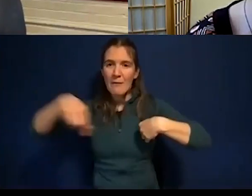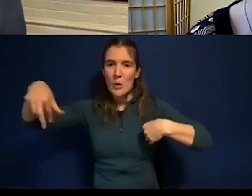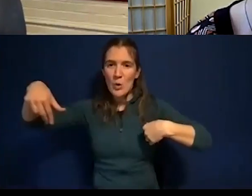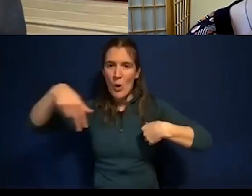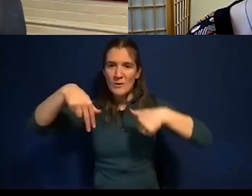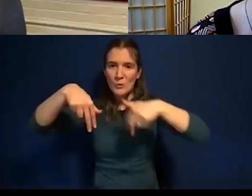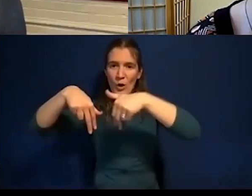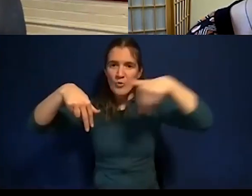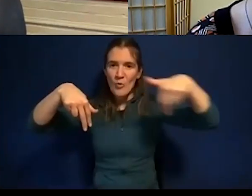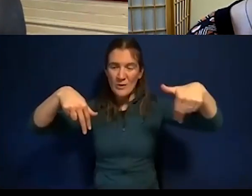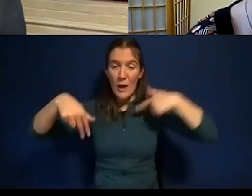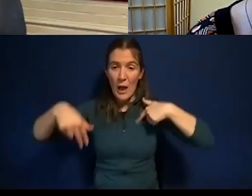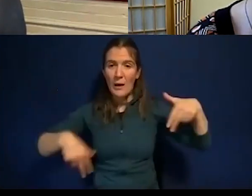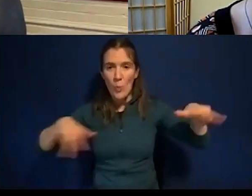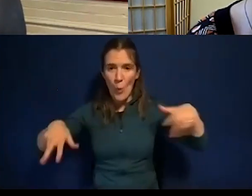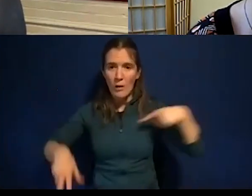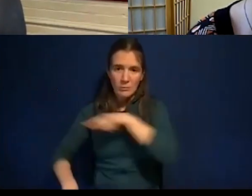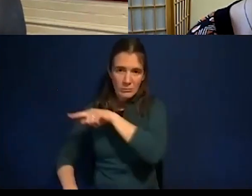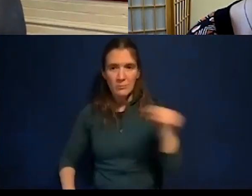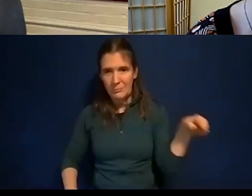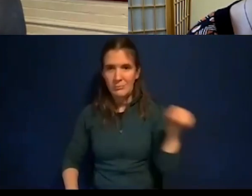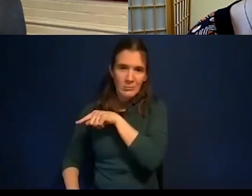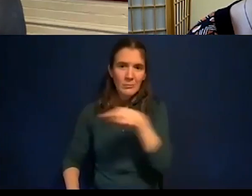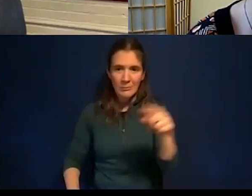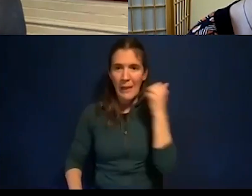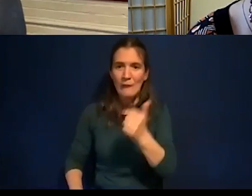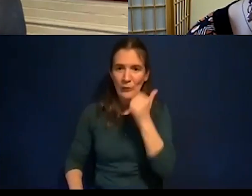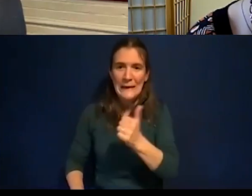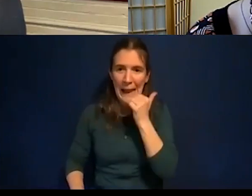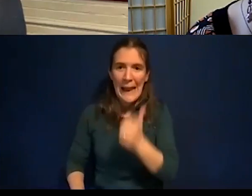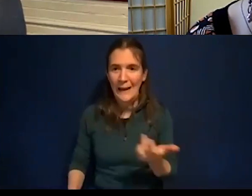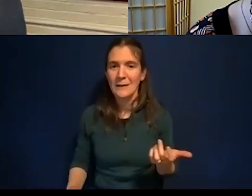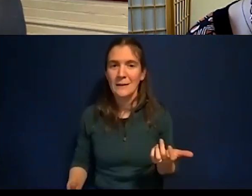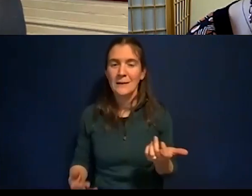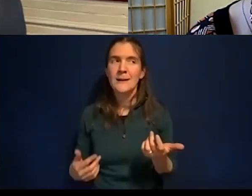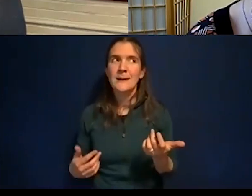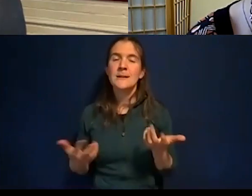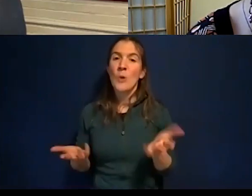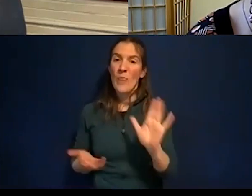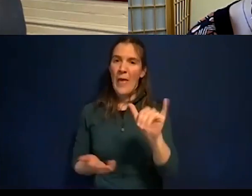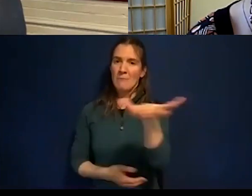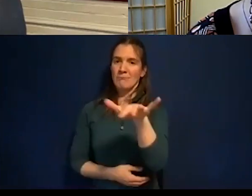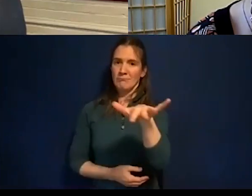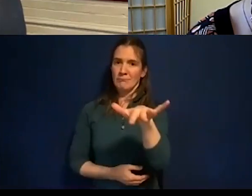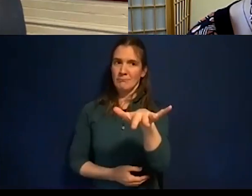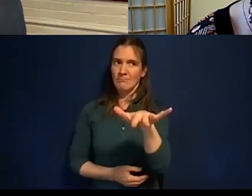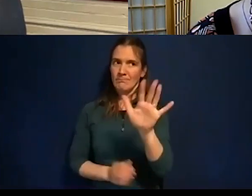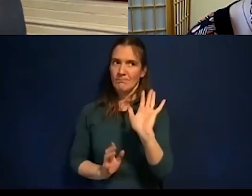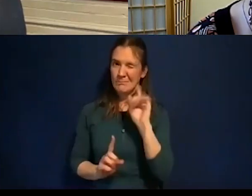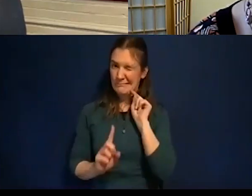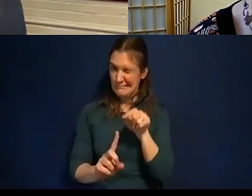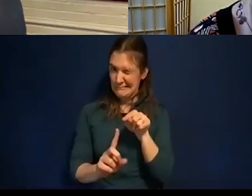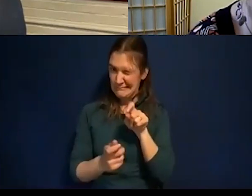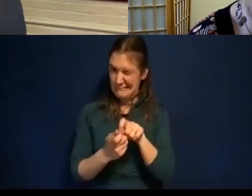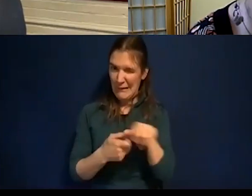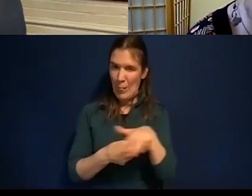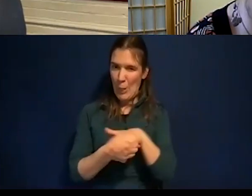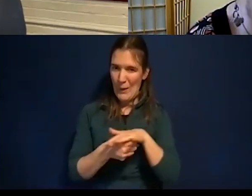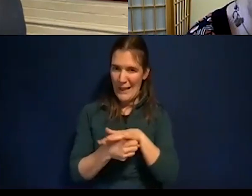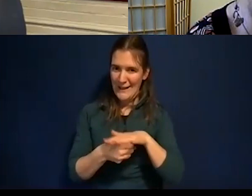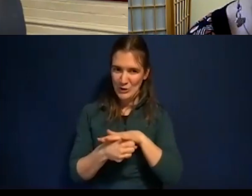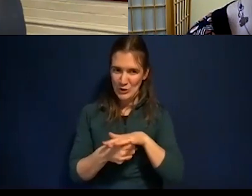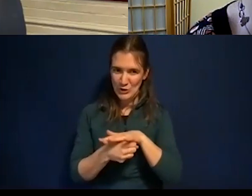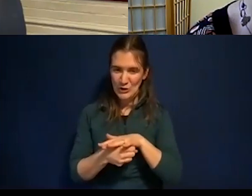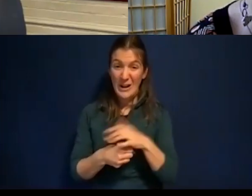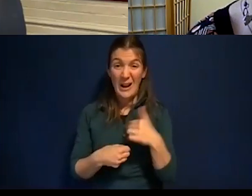walk it to work every day and back from work every day on it. So I just kind of want to pick at it a little bit, just for,